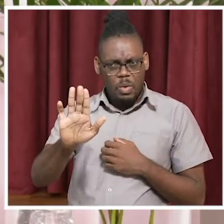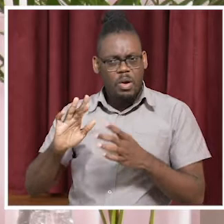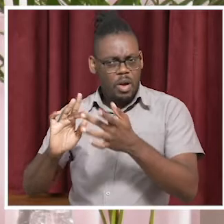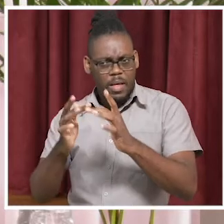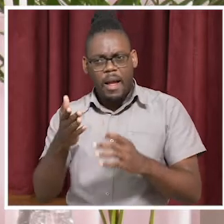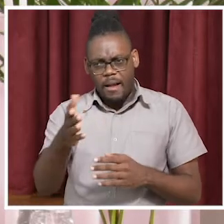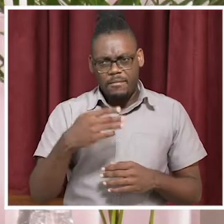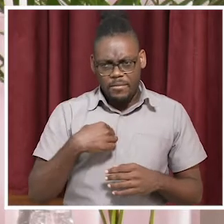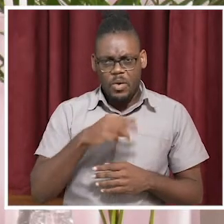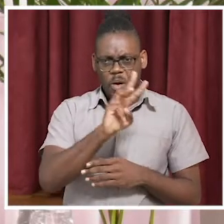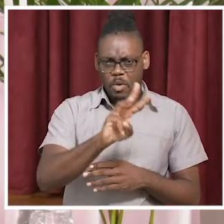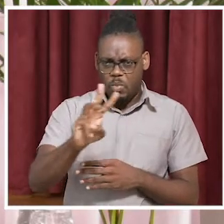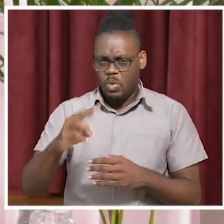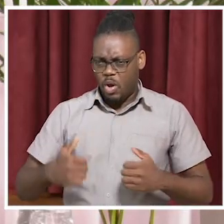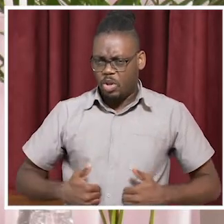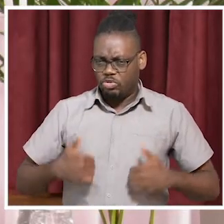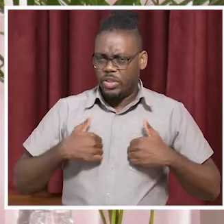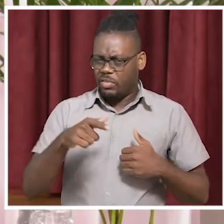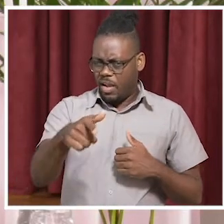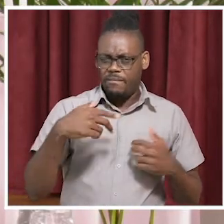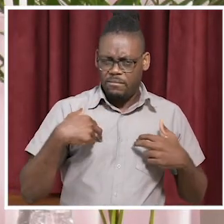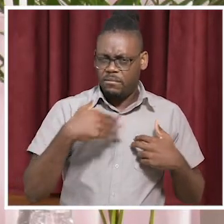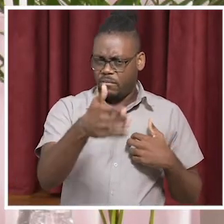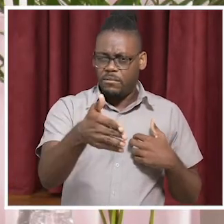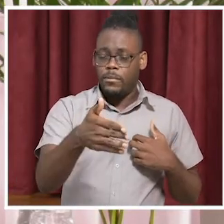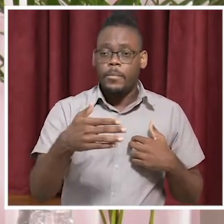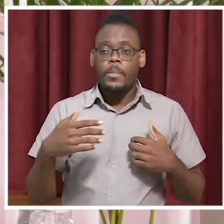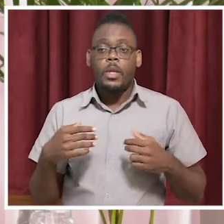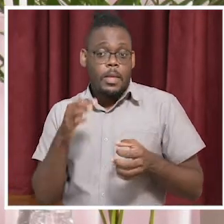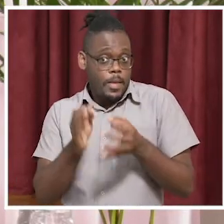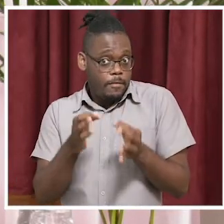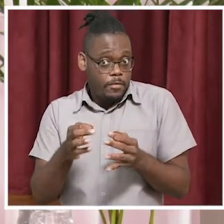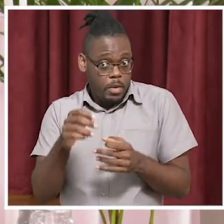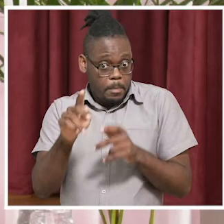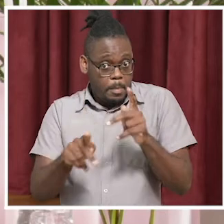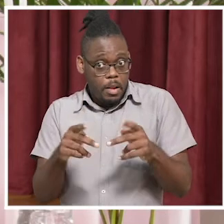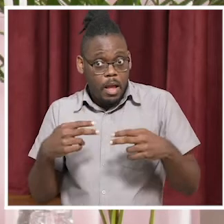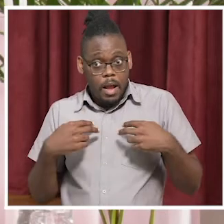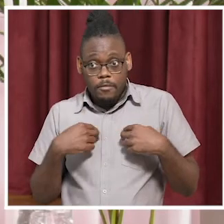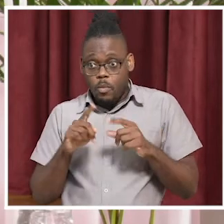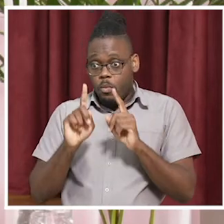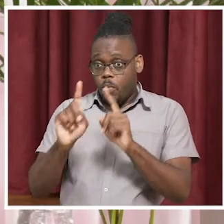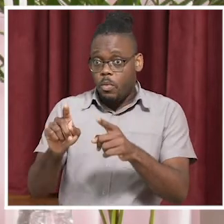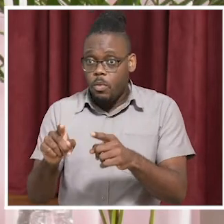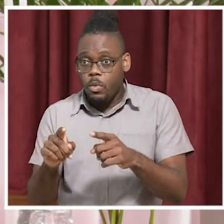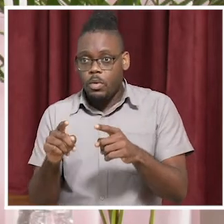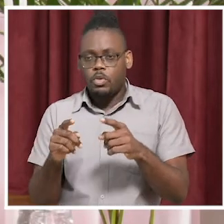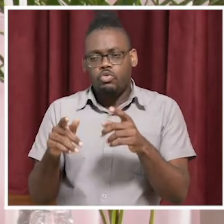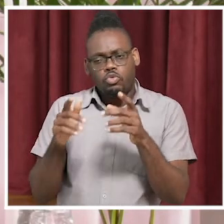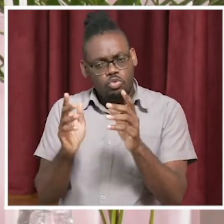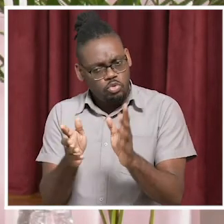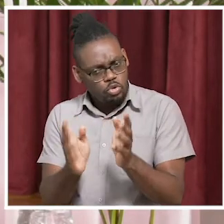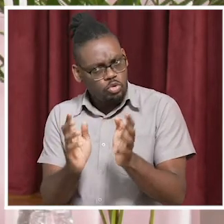A robot chatbot. Okay. Right? So you can pose your questions there. Or you can, if you post your questions or your concerns